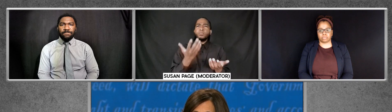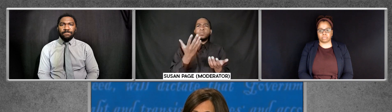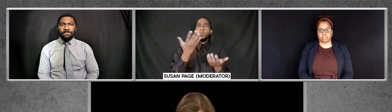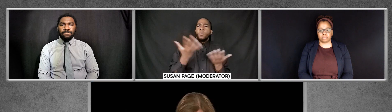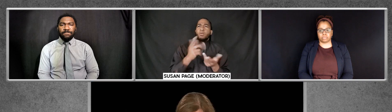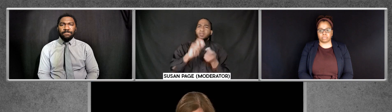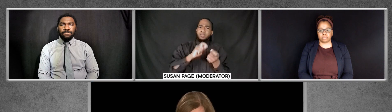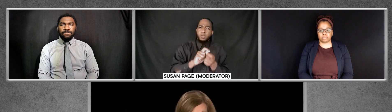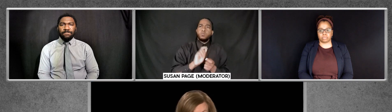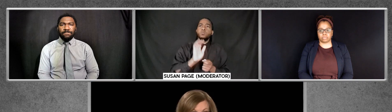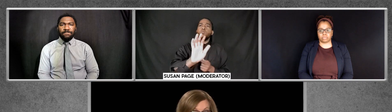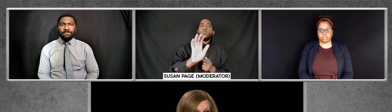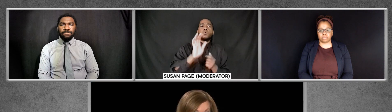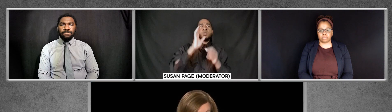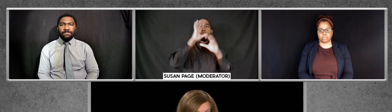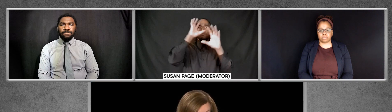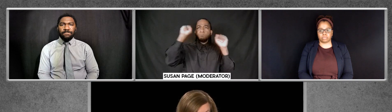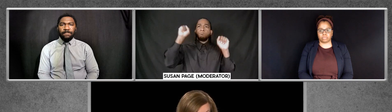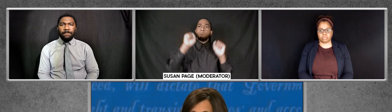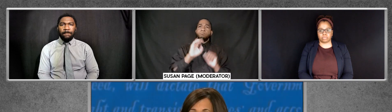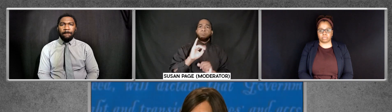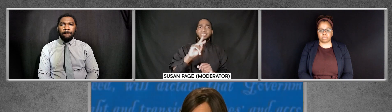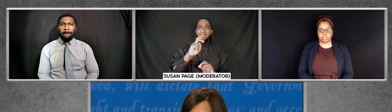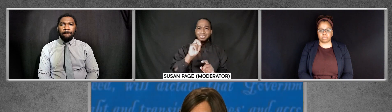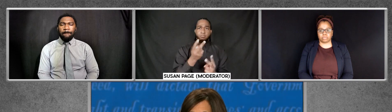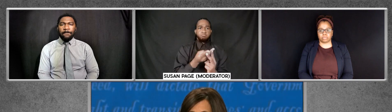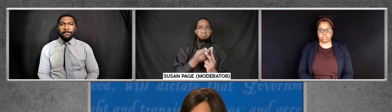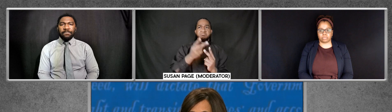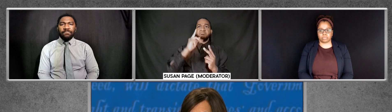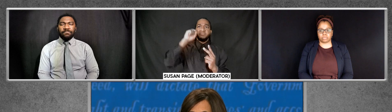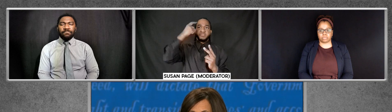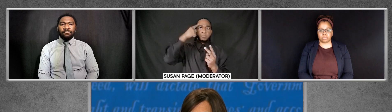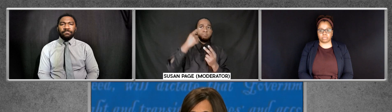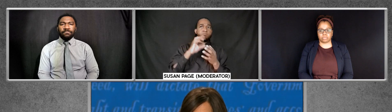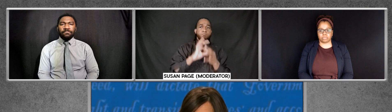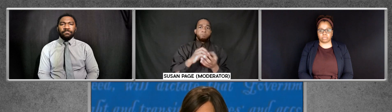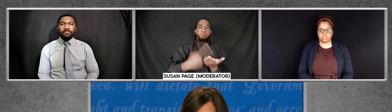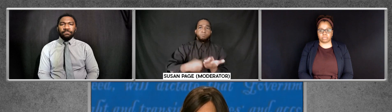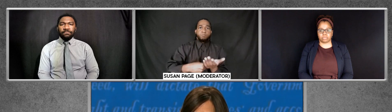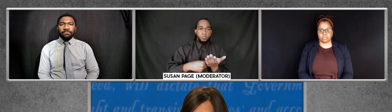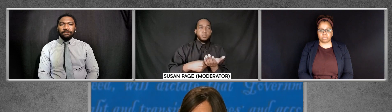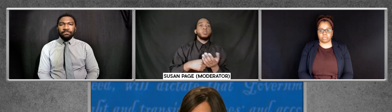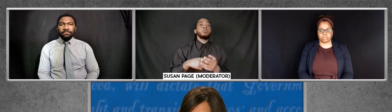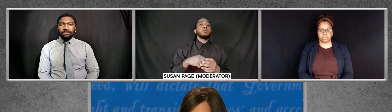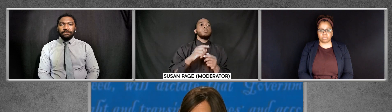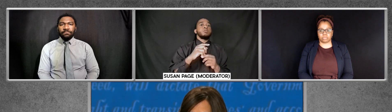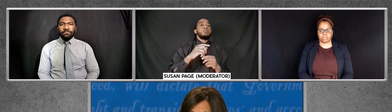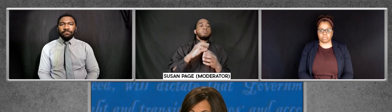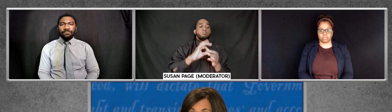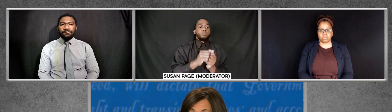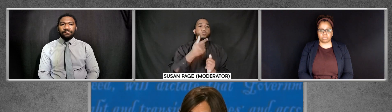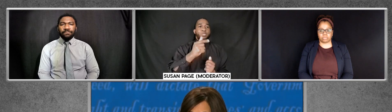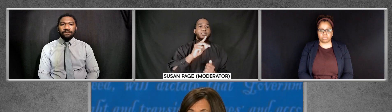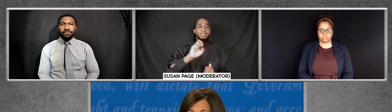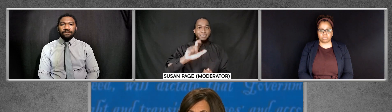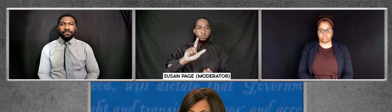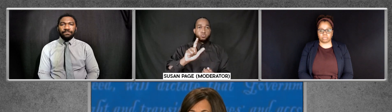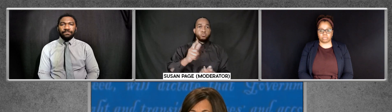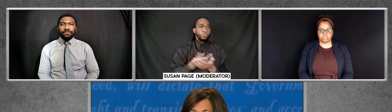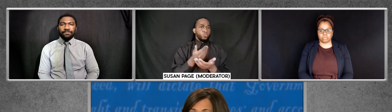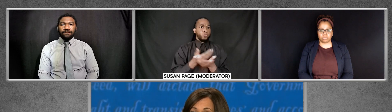Biden-Harris administration toward the Green New Deal? You have 2 minutes uninterrupted. Sure. So first of all, I will